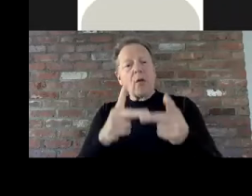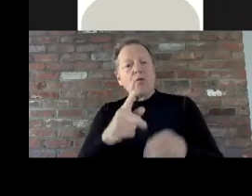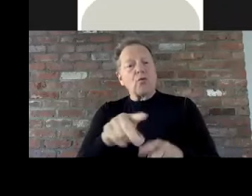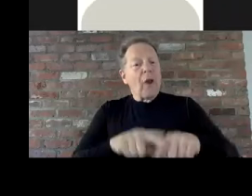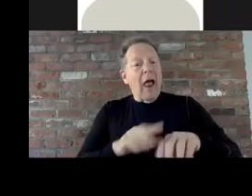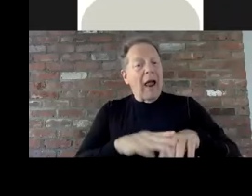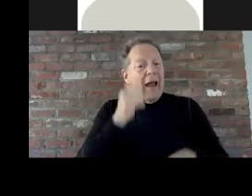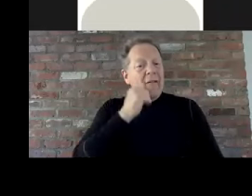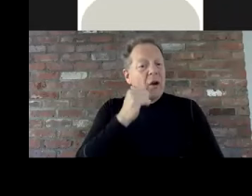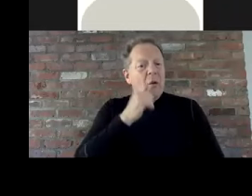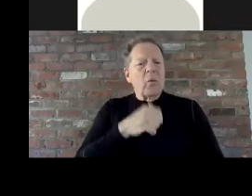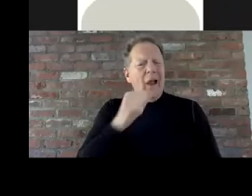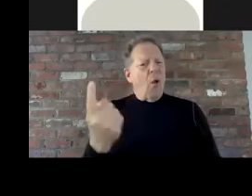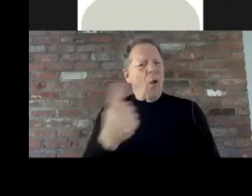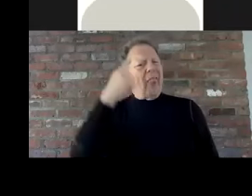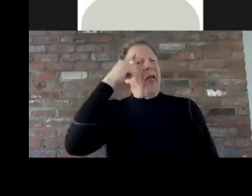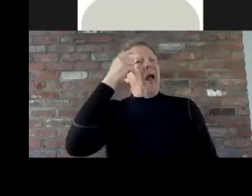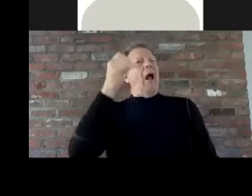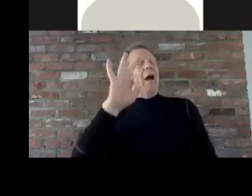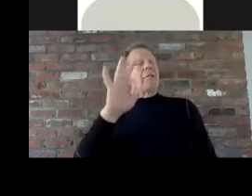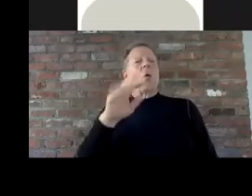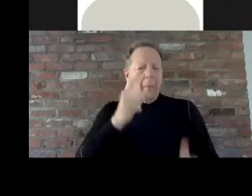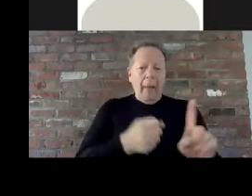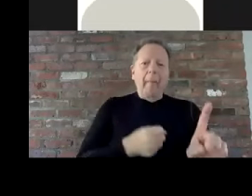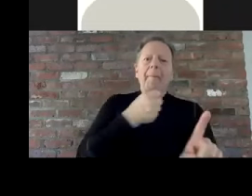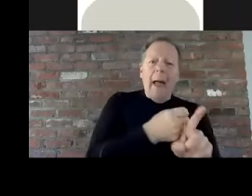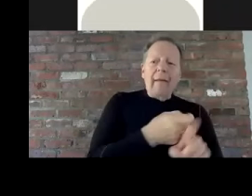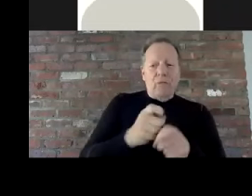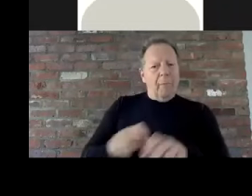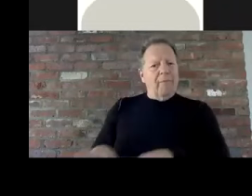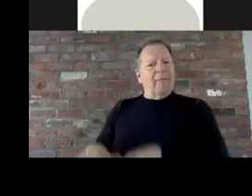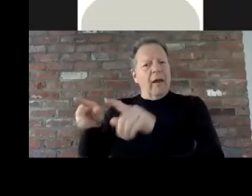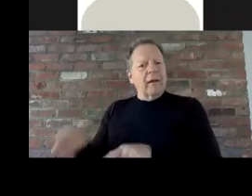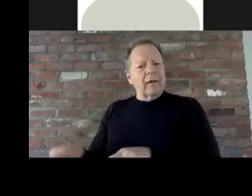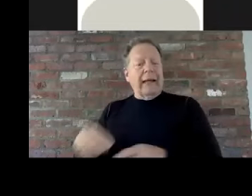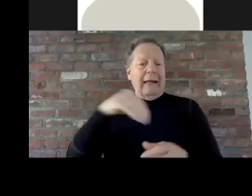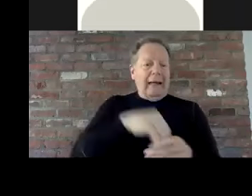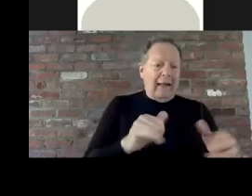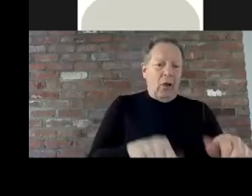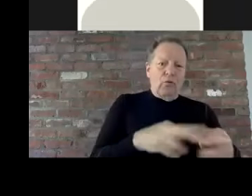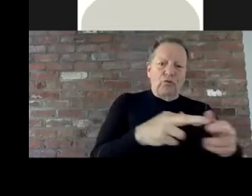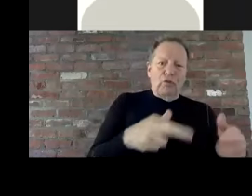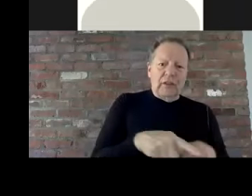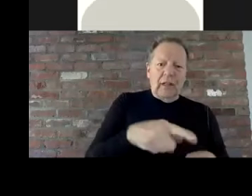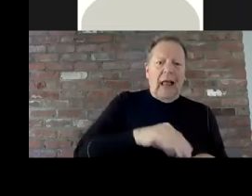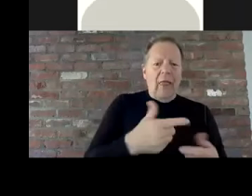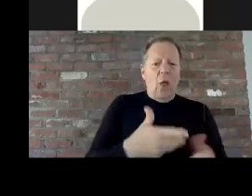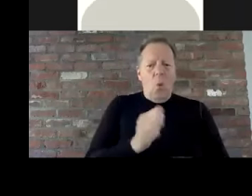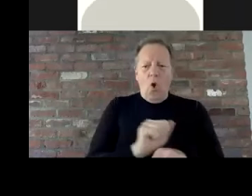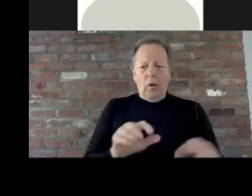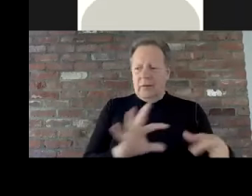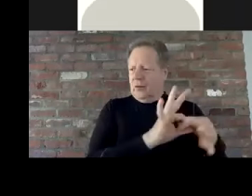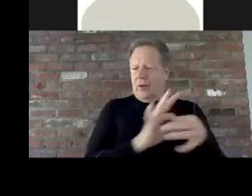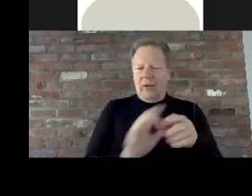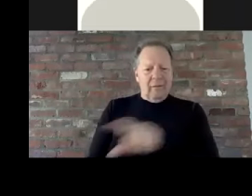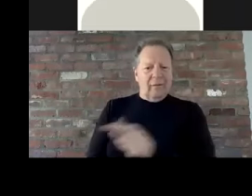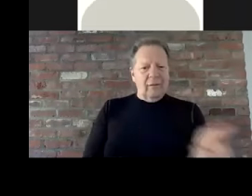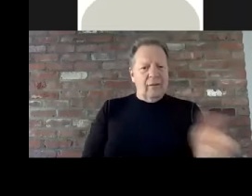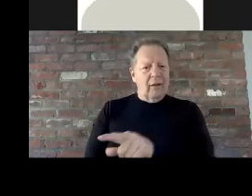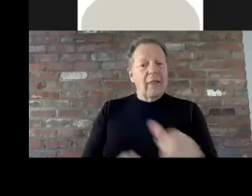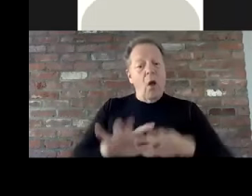day that we may not always even be aware of in and outside of the region, and how these work together as part of an overall